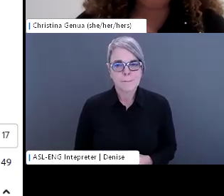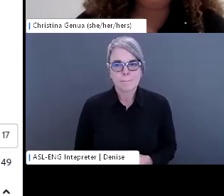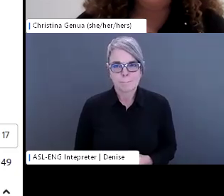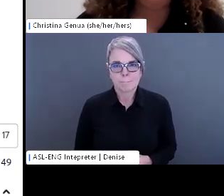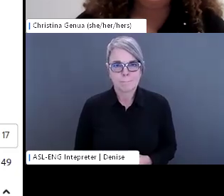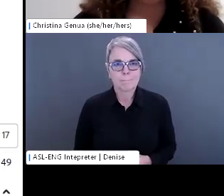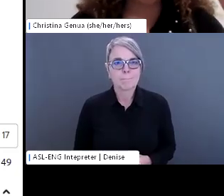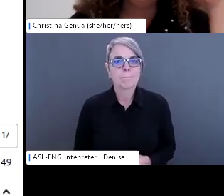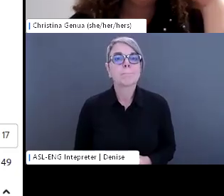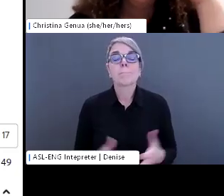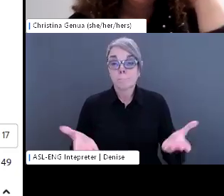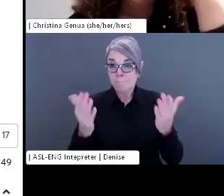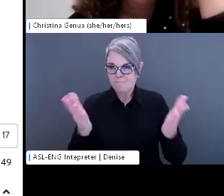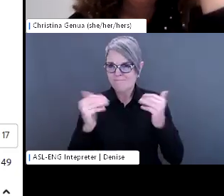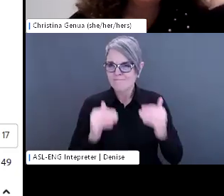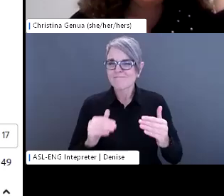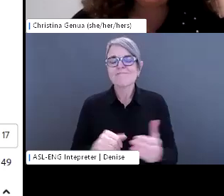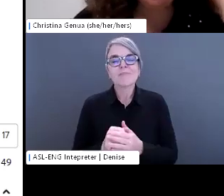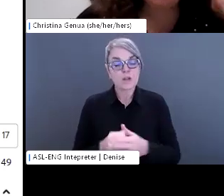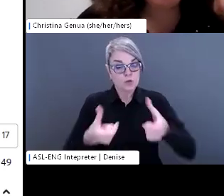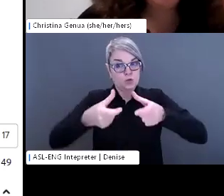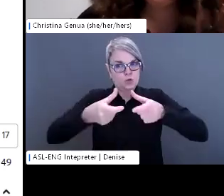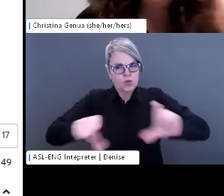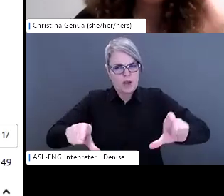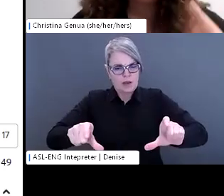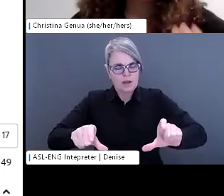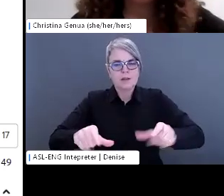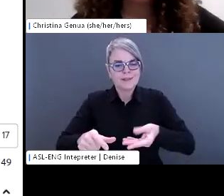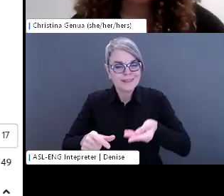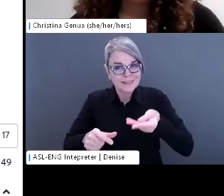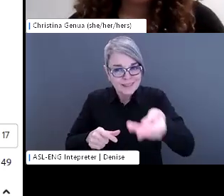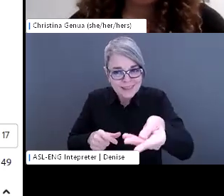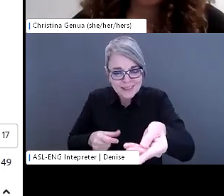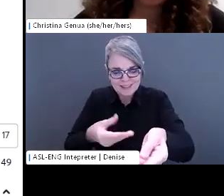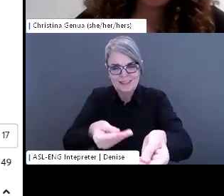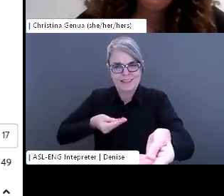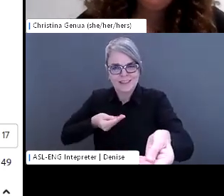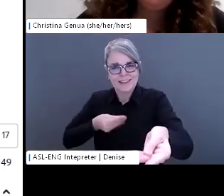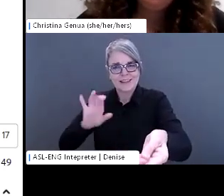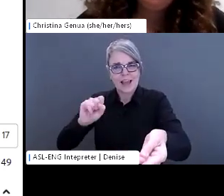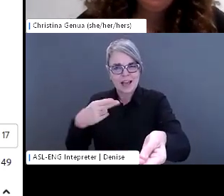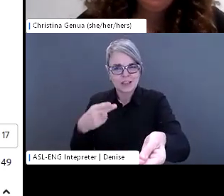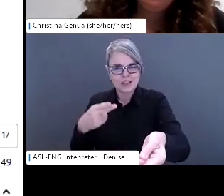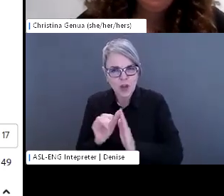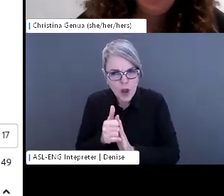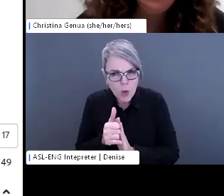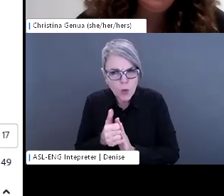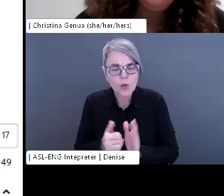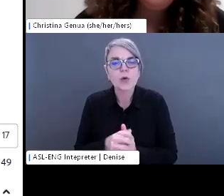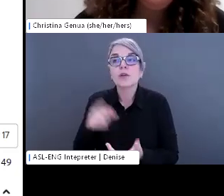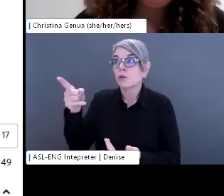let's talk about how we cash a check. So some of the questions. So what do I need to cash my government of Canada check